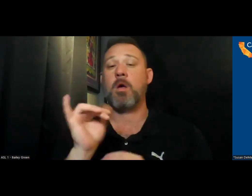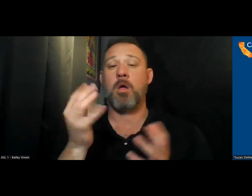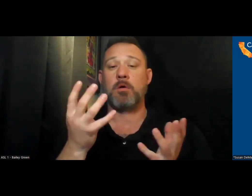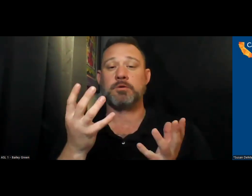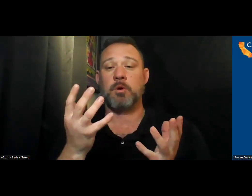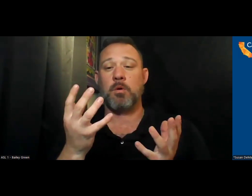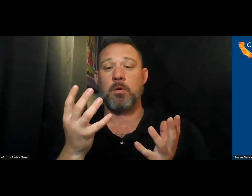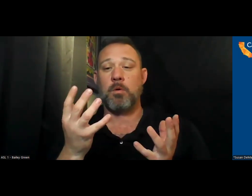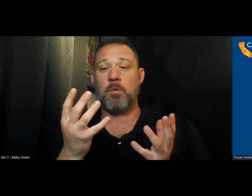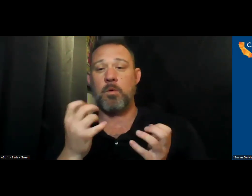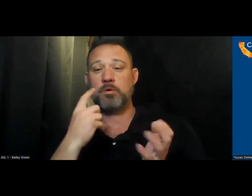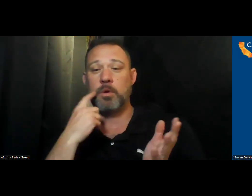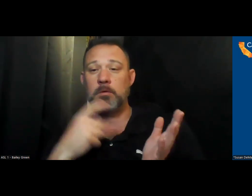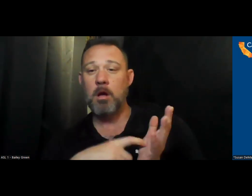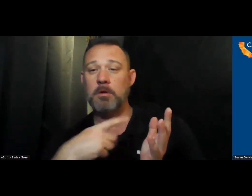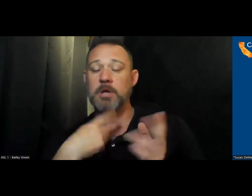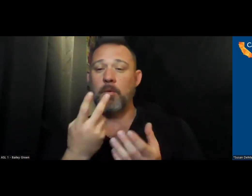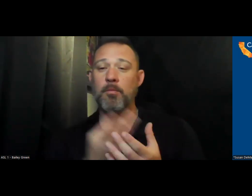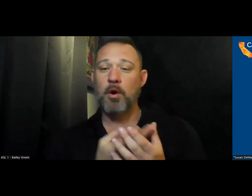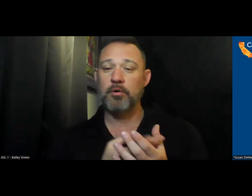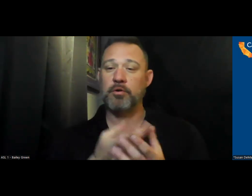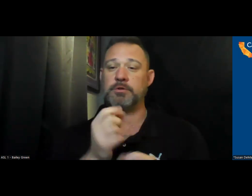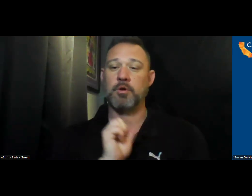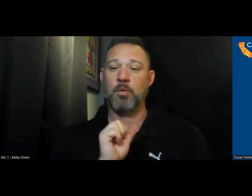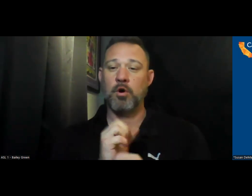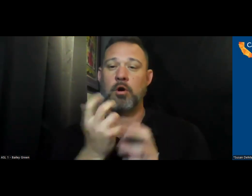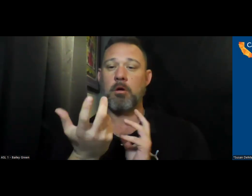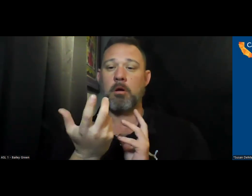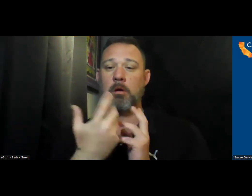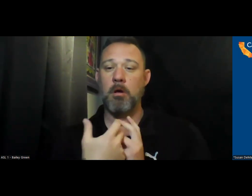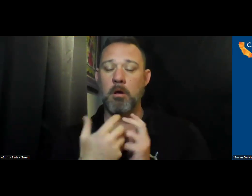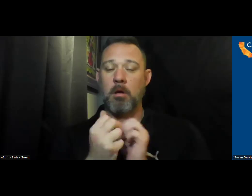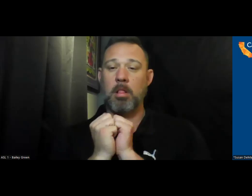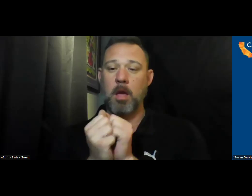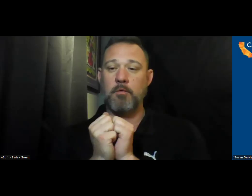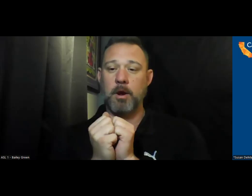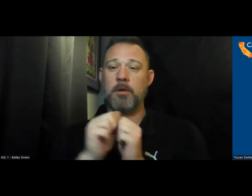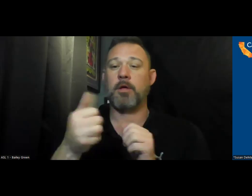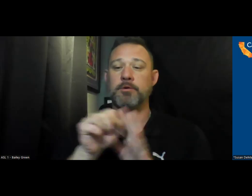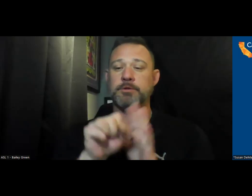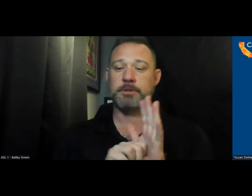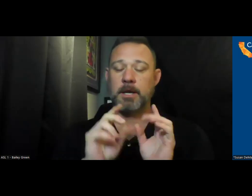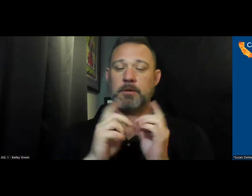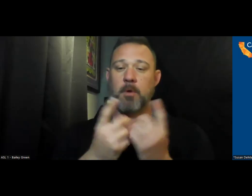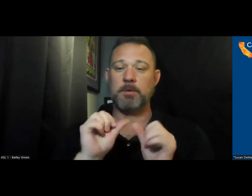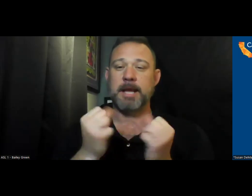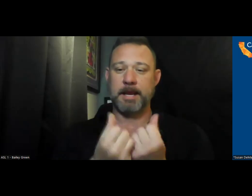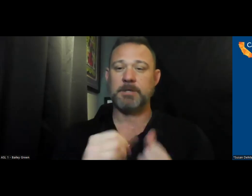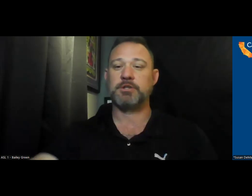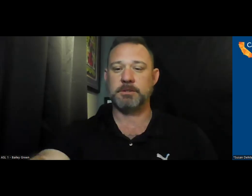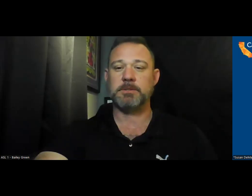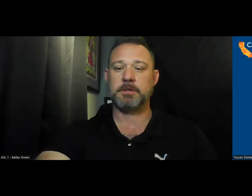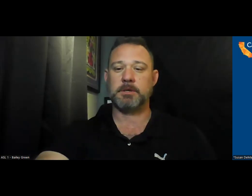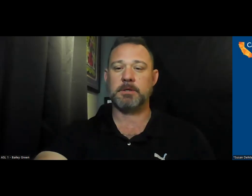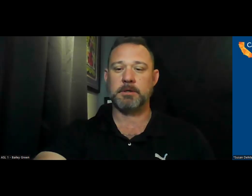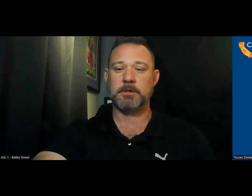to acknowledge our partners in this work and our collaborators, other state departments and agencies. Today, I know